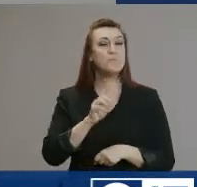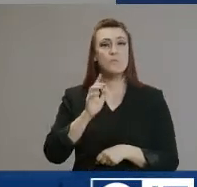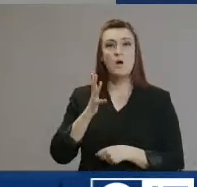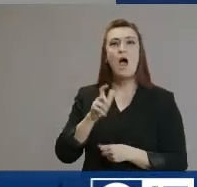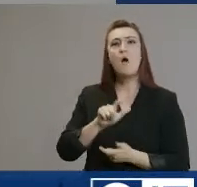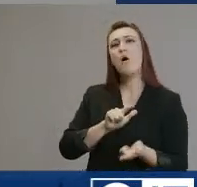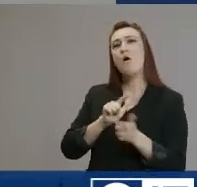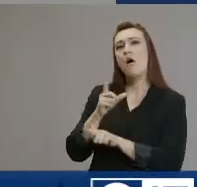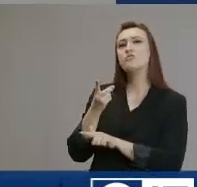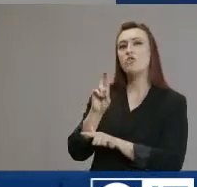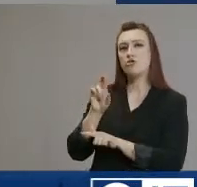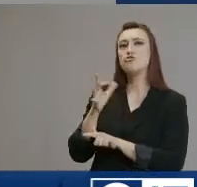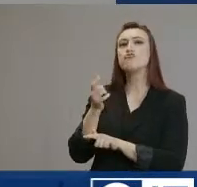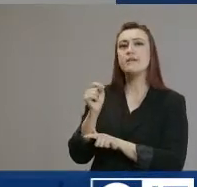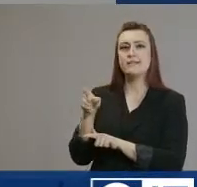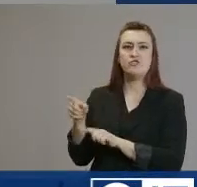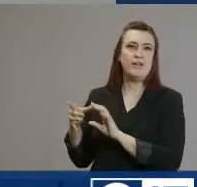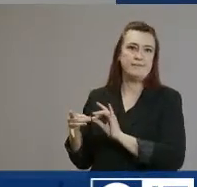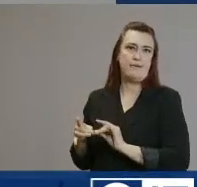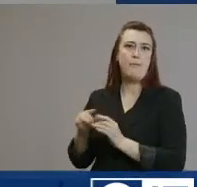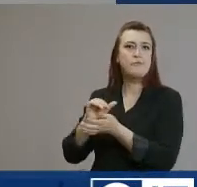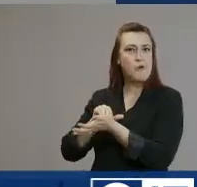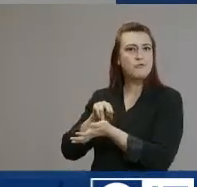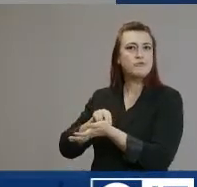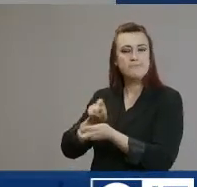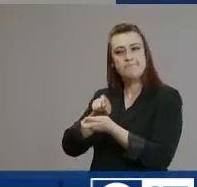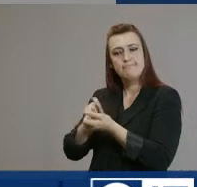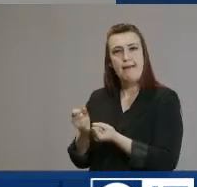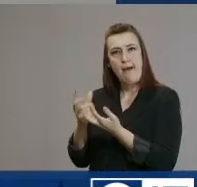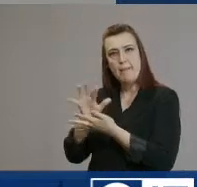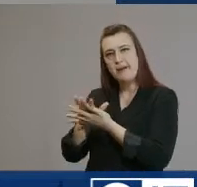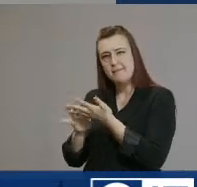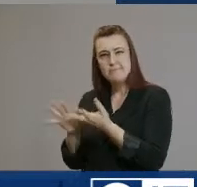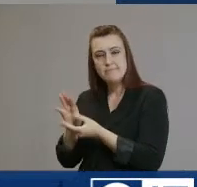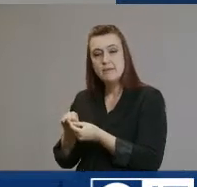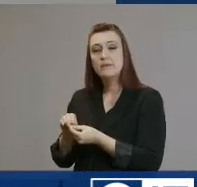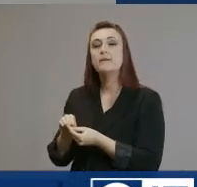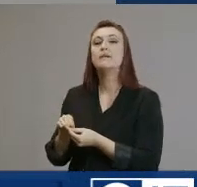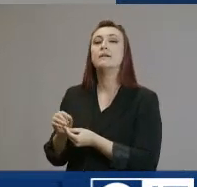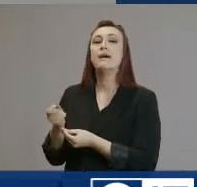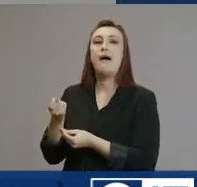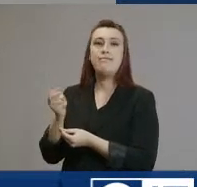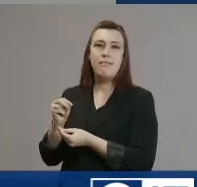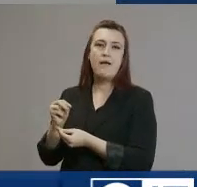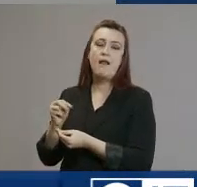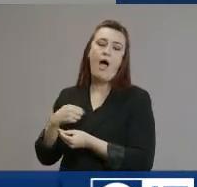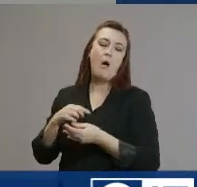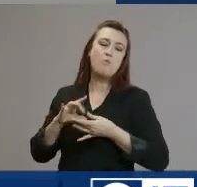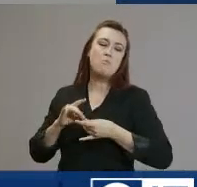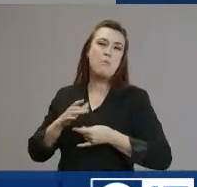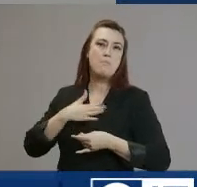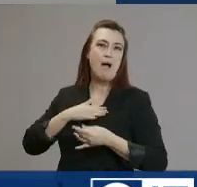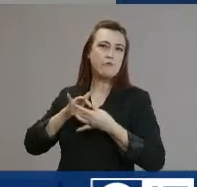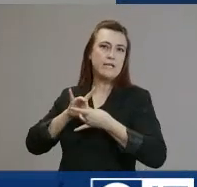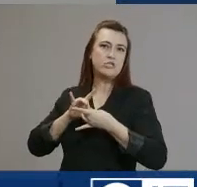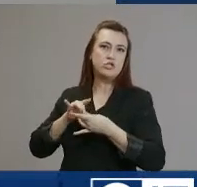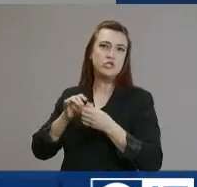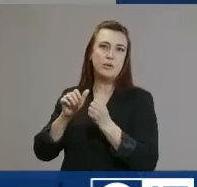right now on doctors and nurses, and then I'm going to talk about the relationship that I have with other governors across the country